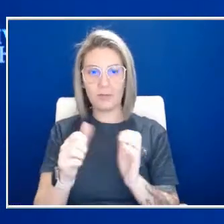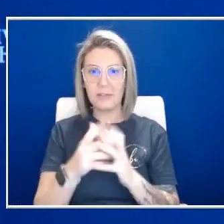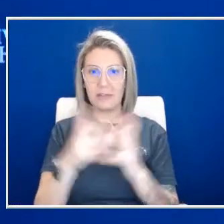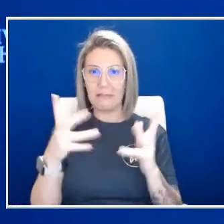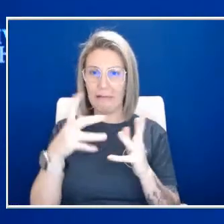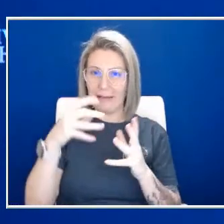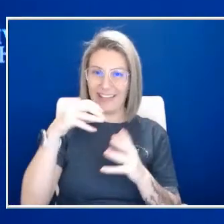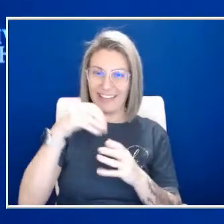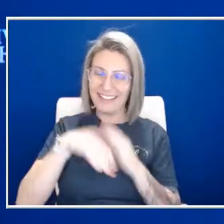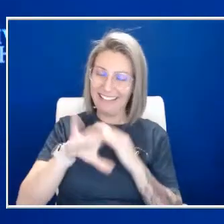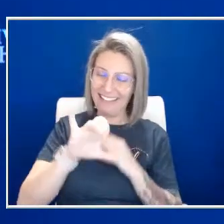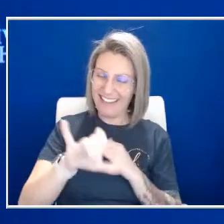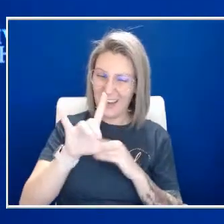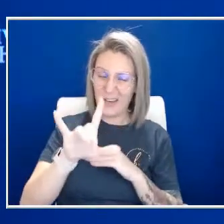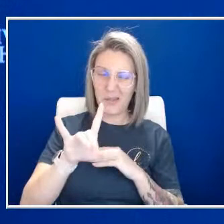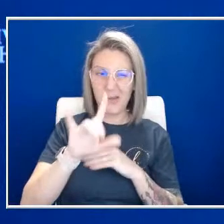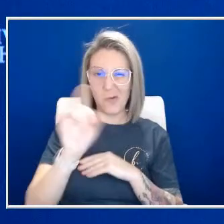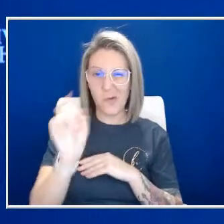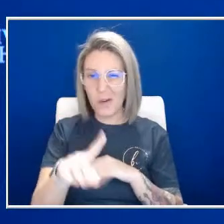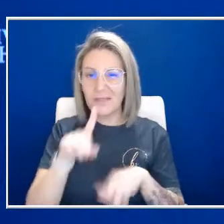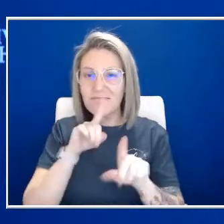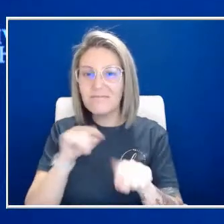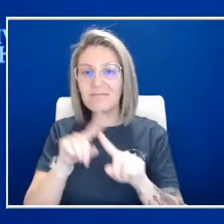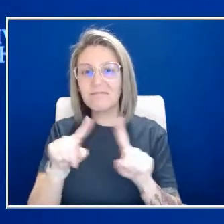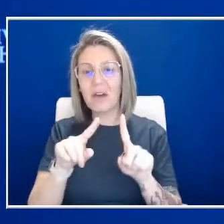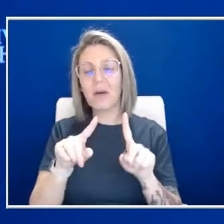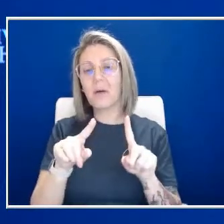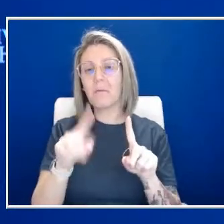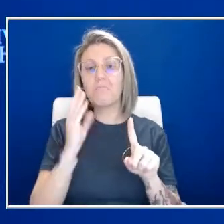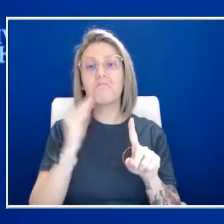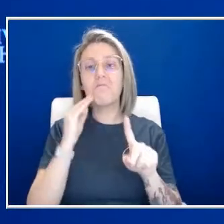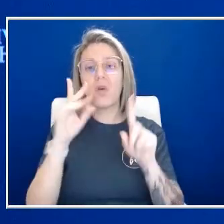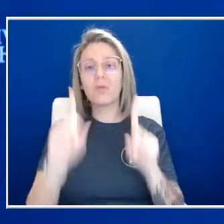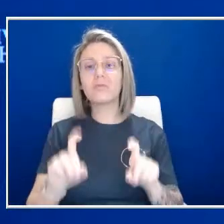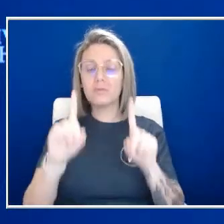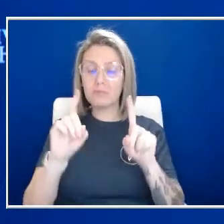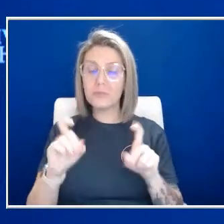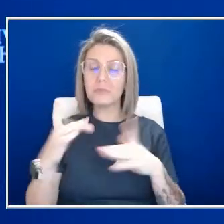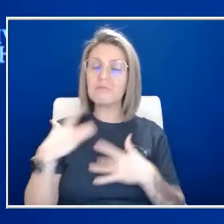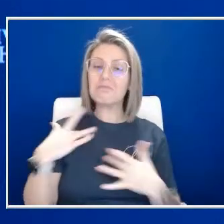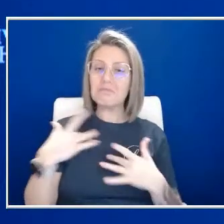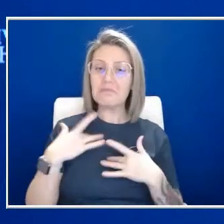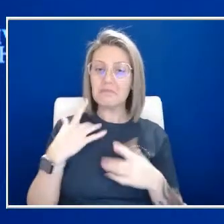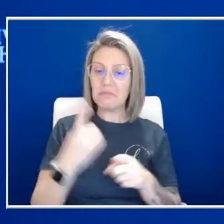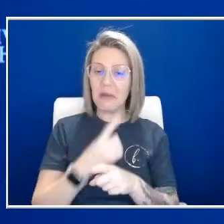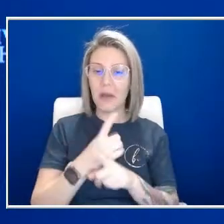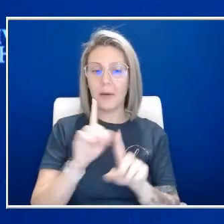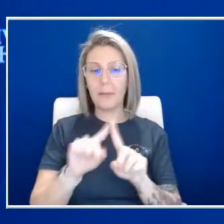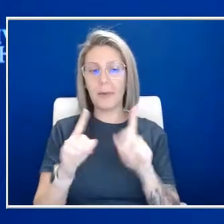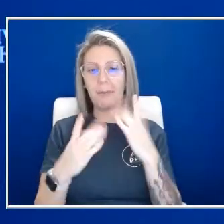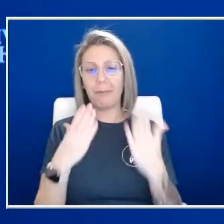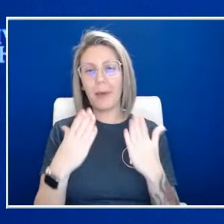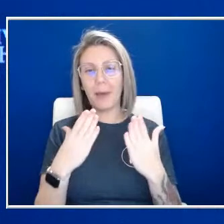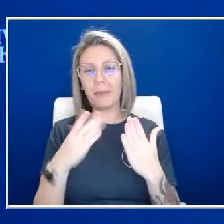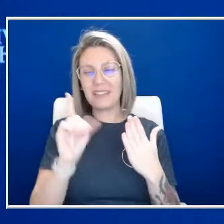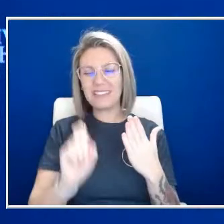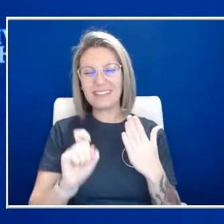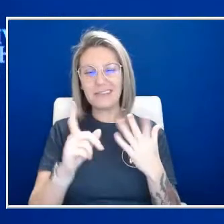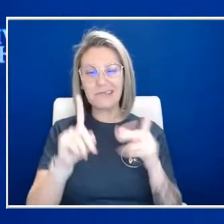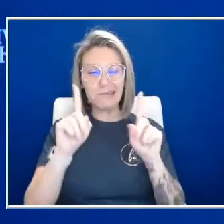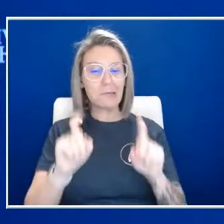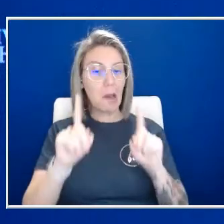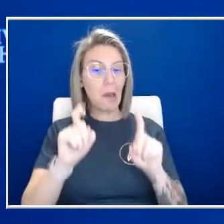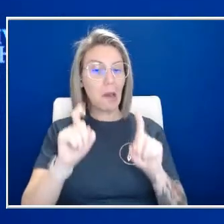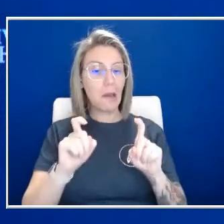but the home tests are tending to be accurate. You may need to test 1 or 2 days sequentially to get an